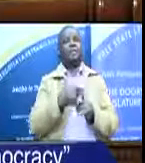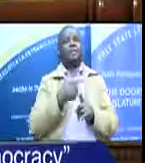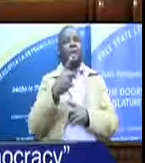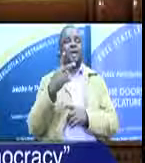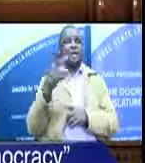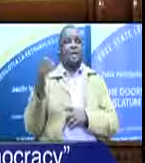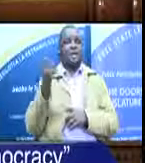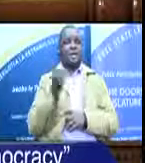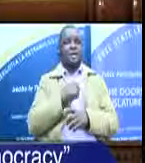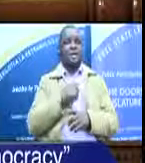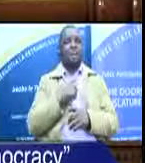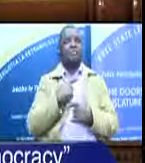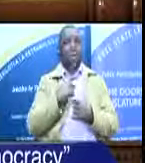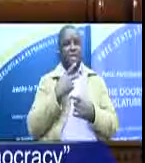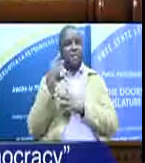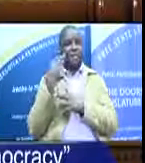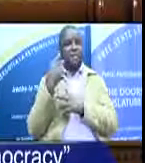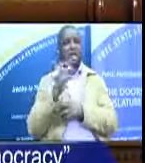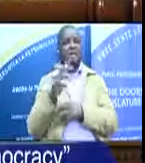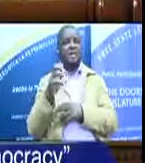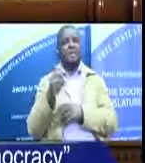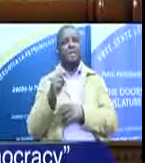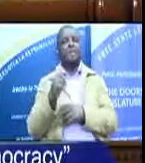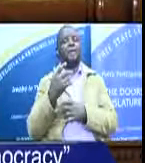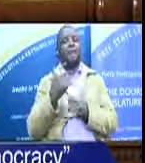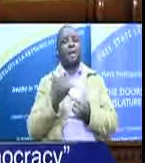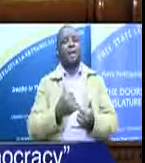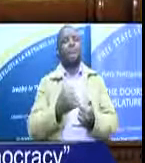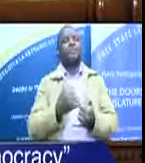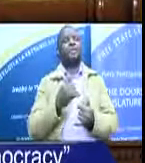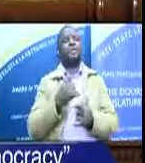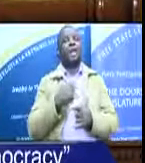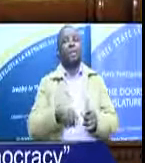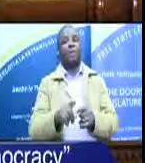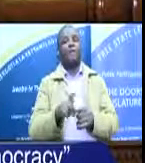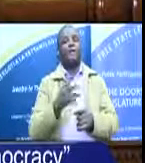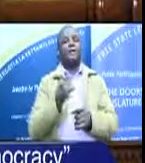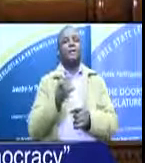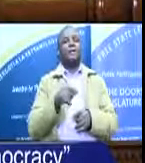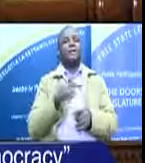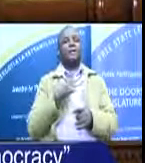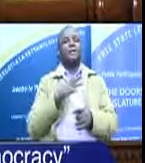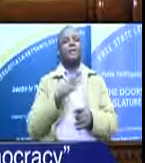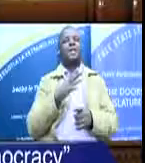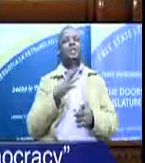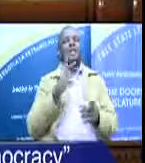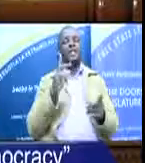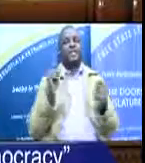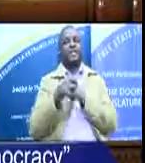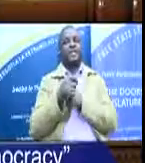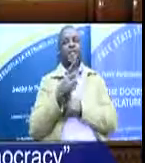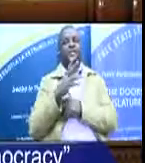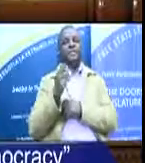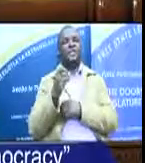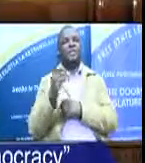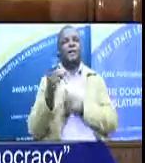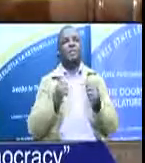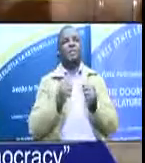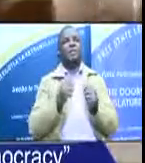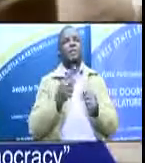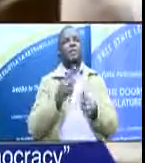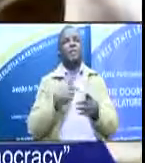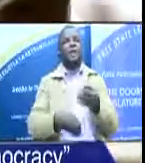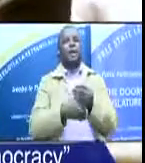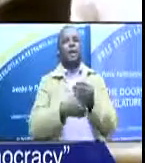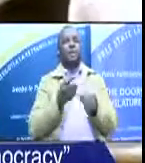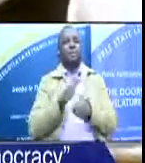practitioners. In this financial year, we are due to replace 50 ambulances through the government garage. To roster more